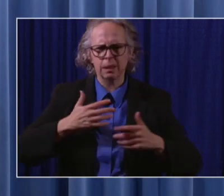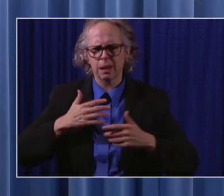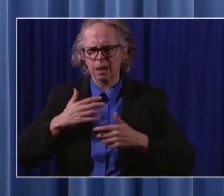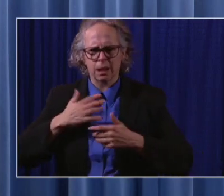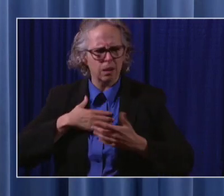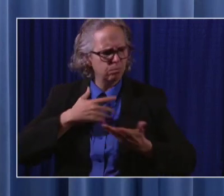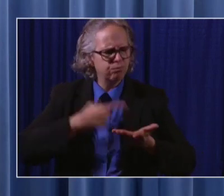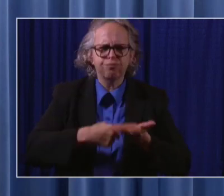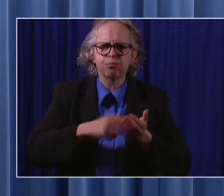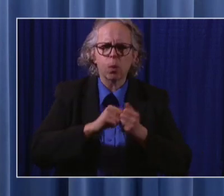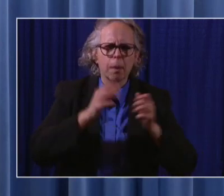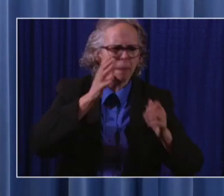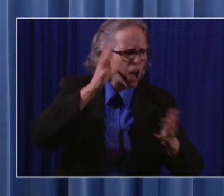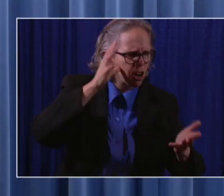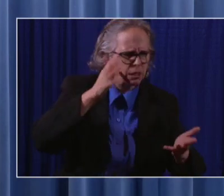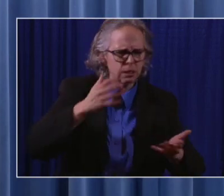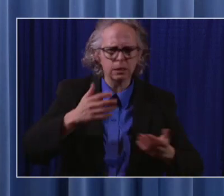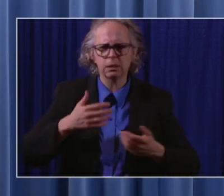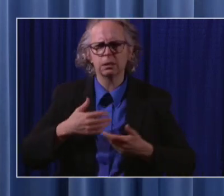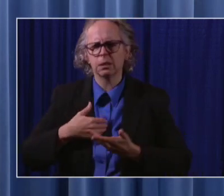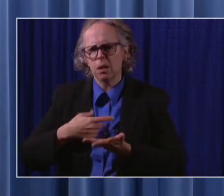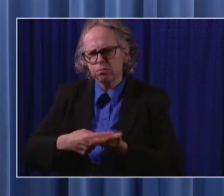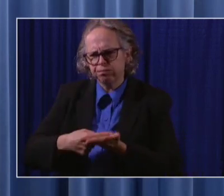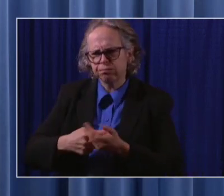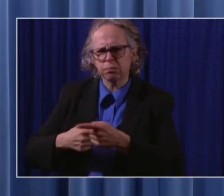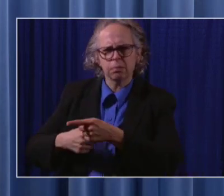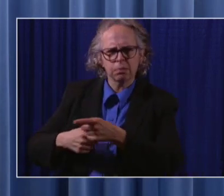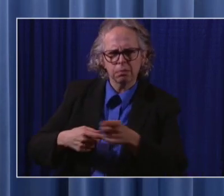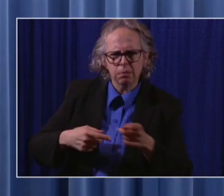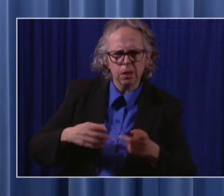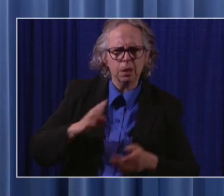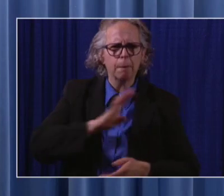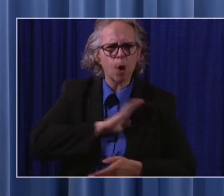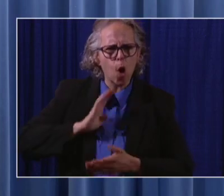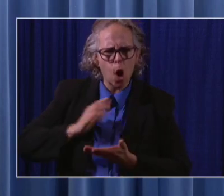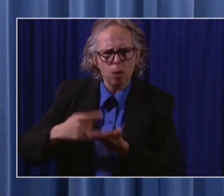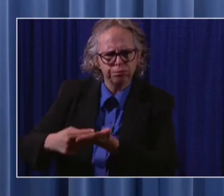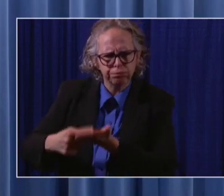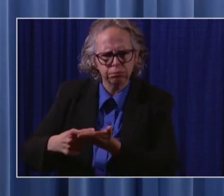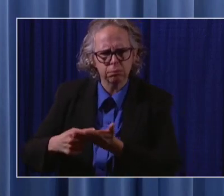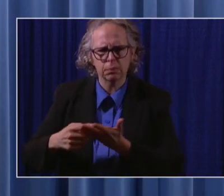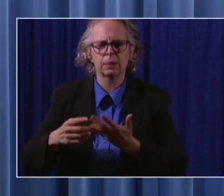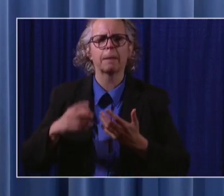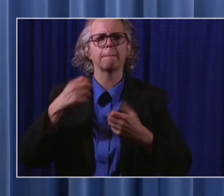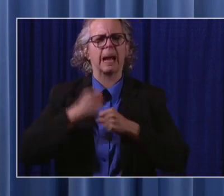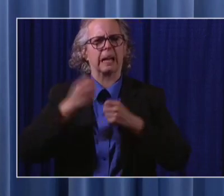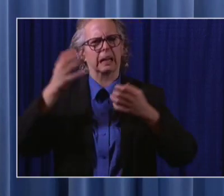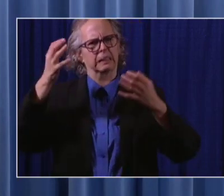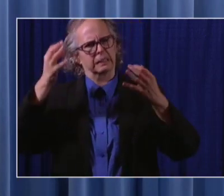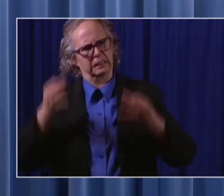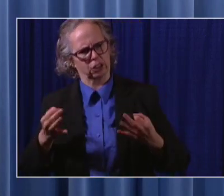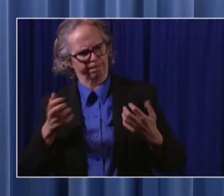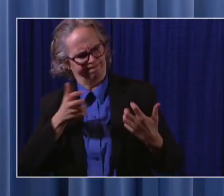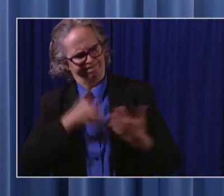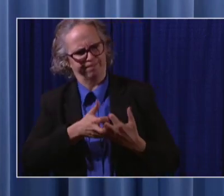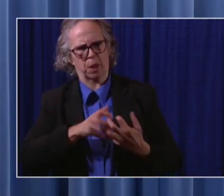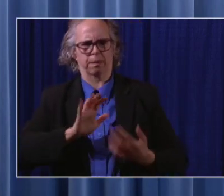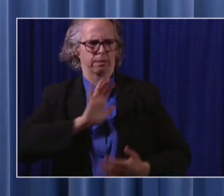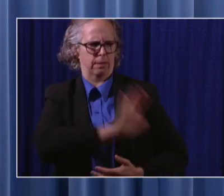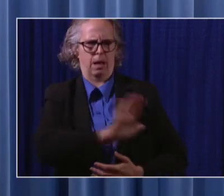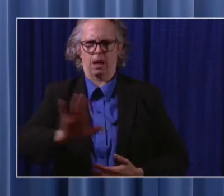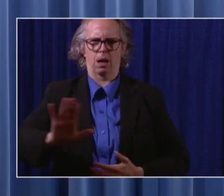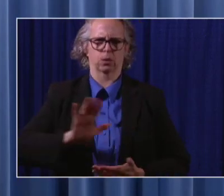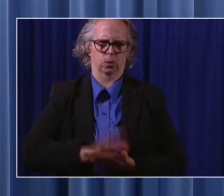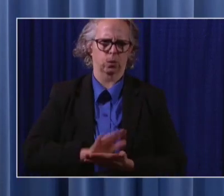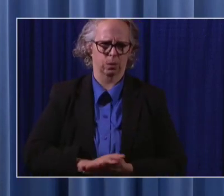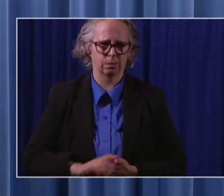be the public, the school board, the superintendent. Some schools, as you have seen, have made the decision